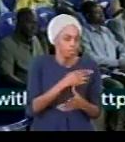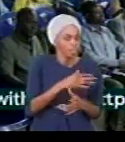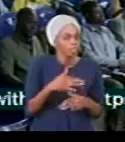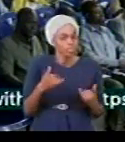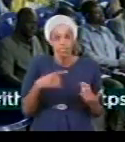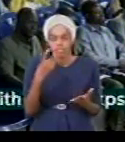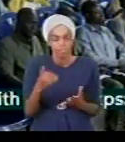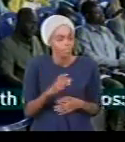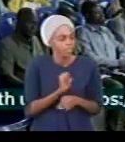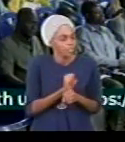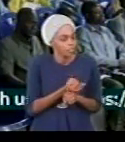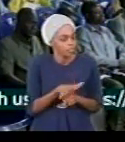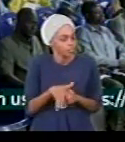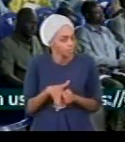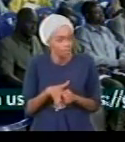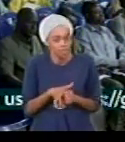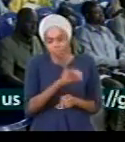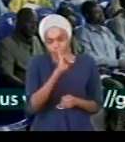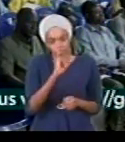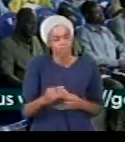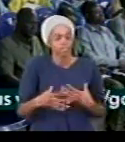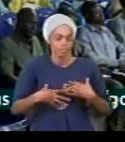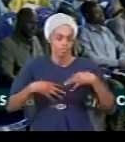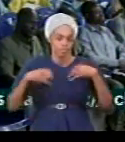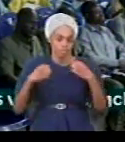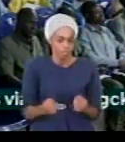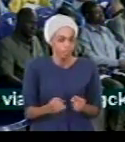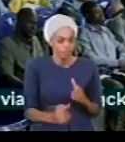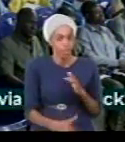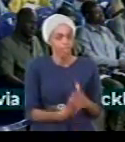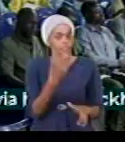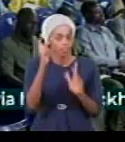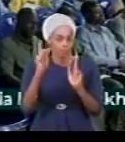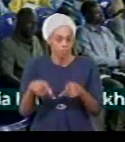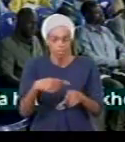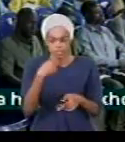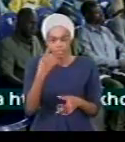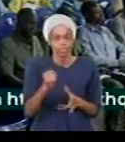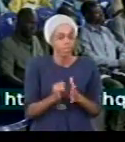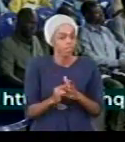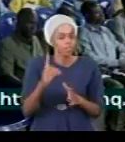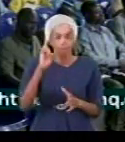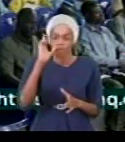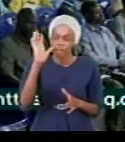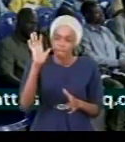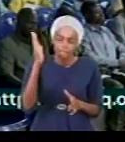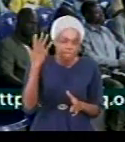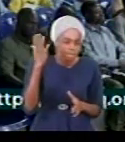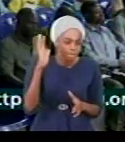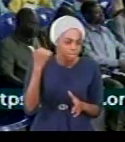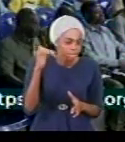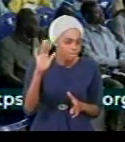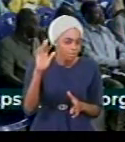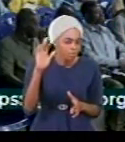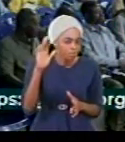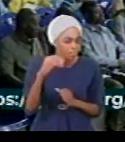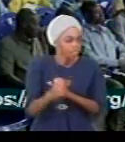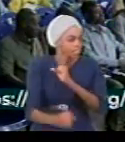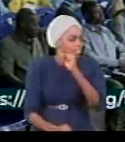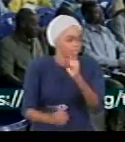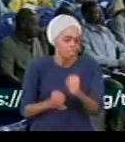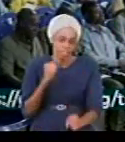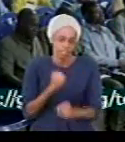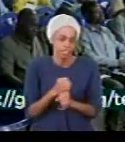from severe pain on my left leg. I've been to different places, no healing.